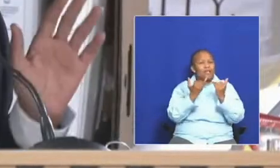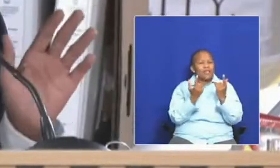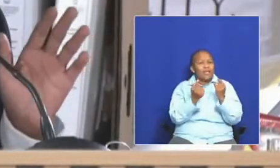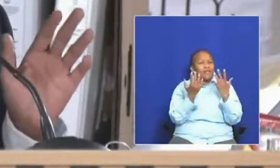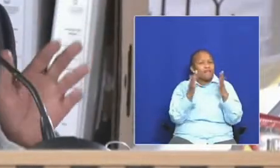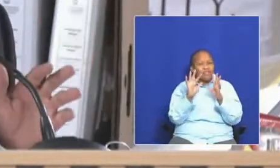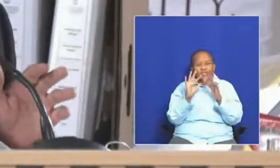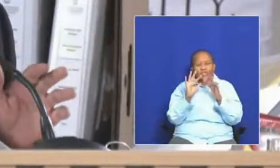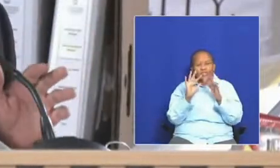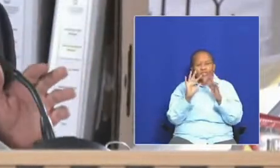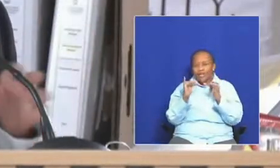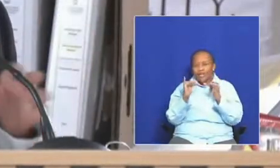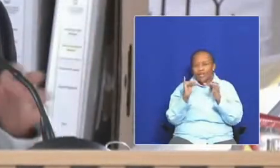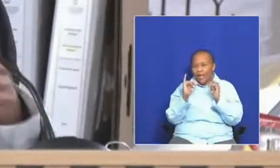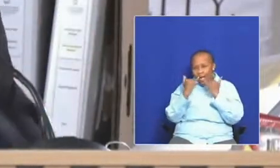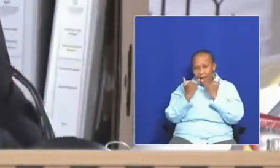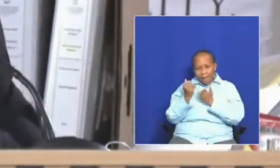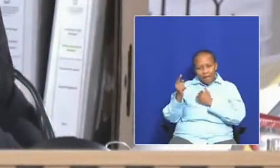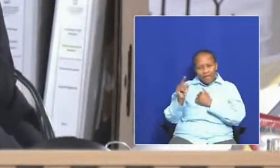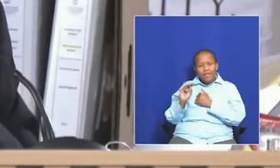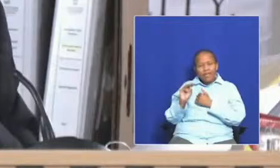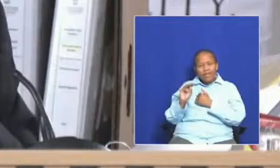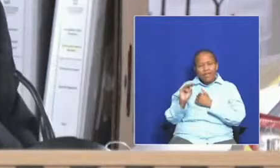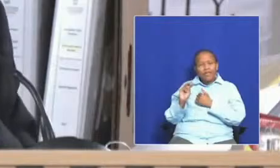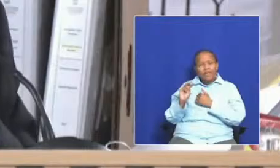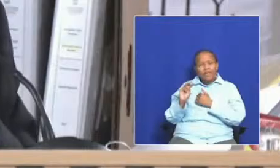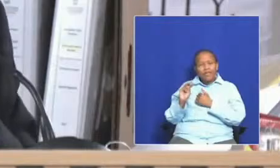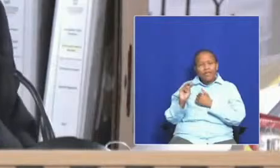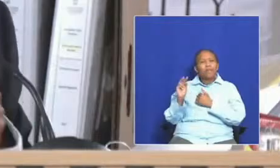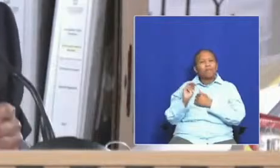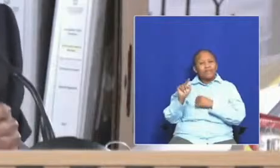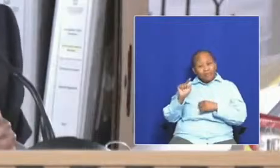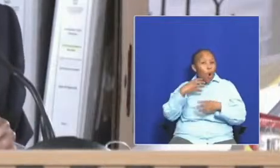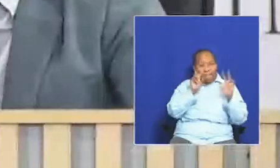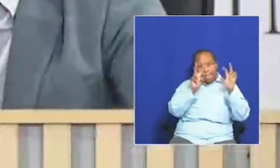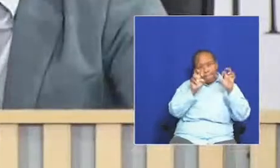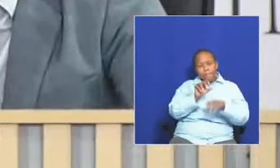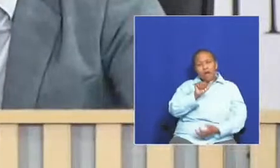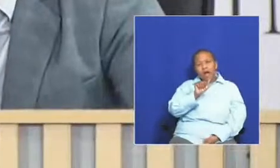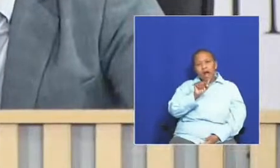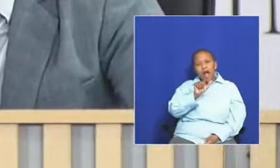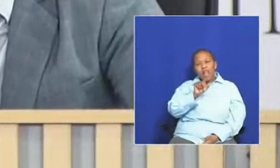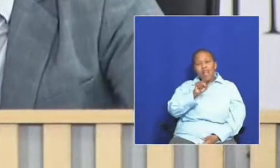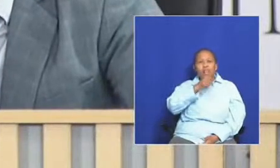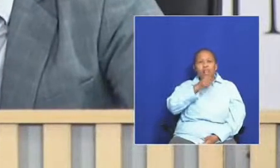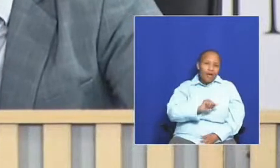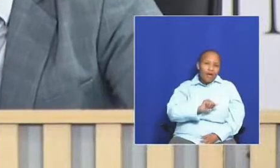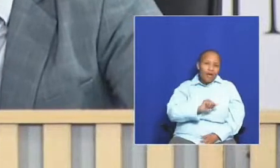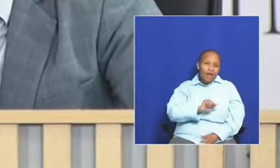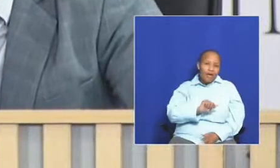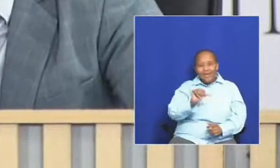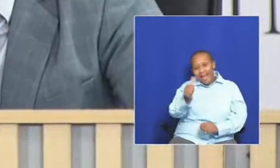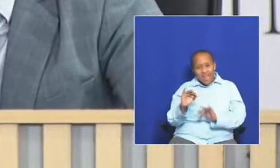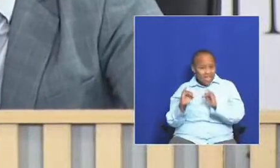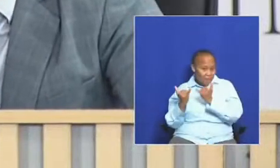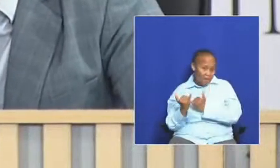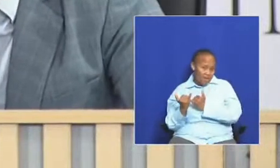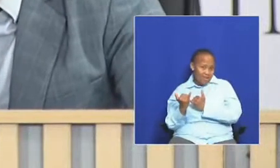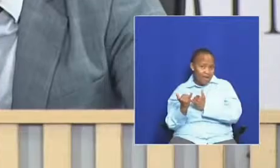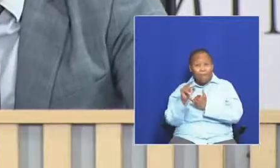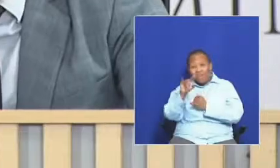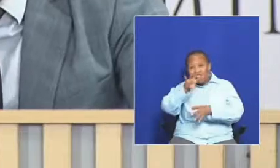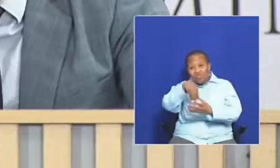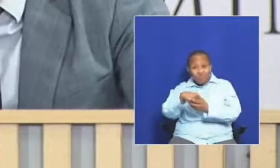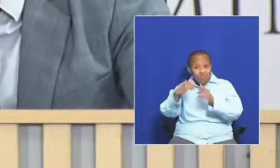got an association there with called Alpha, and this other entity? I wanted to see